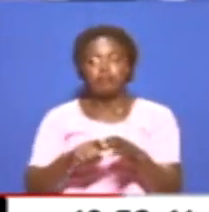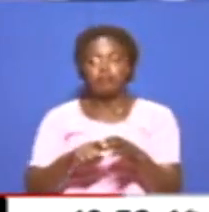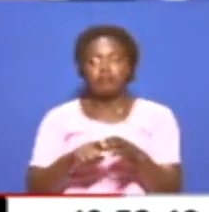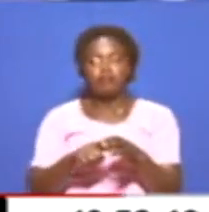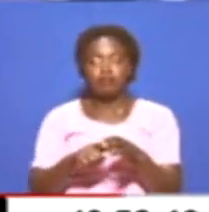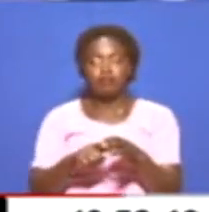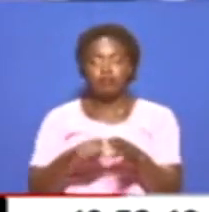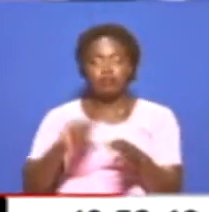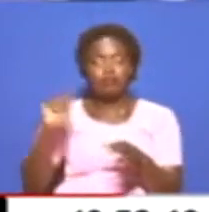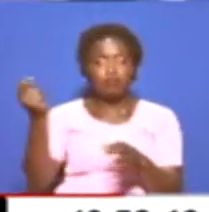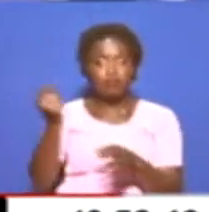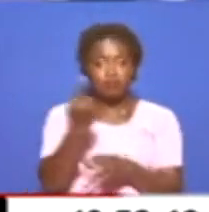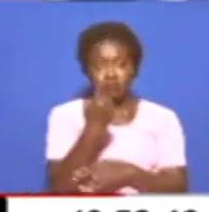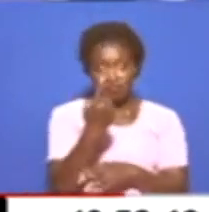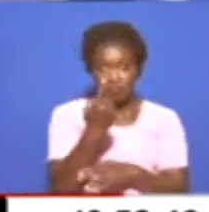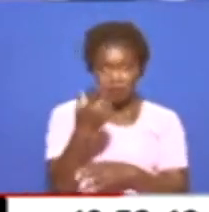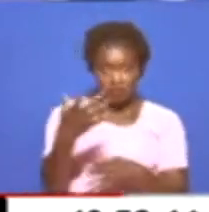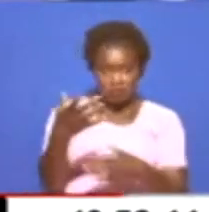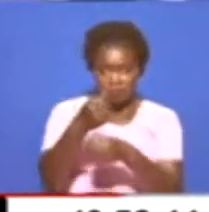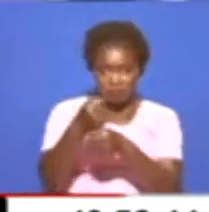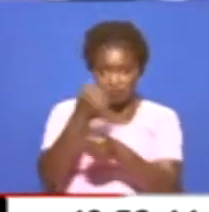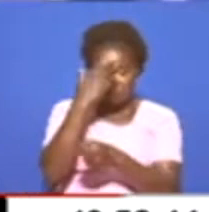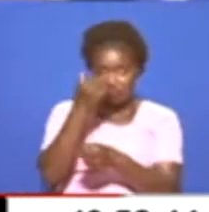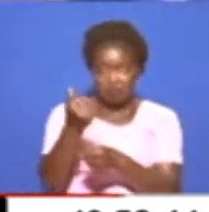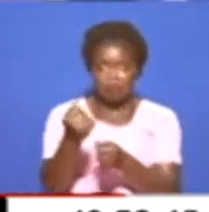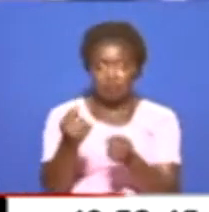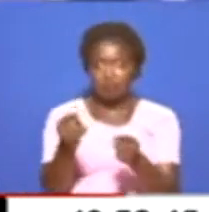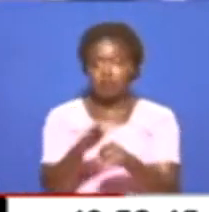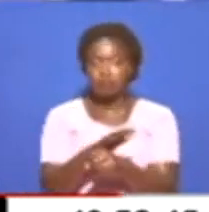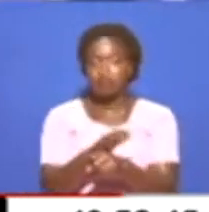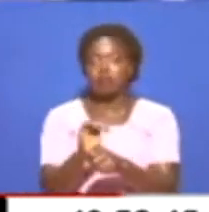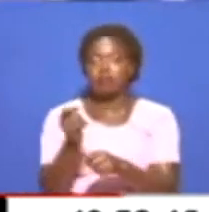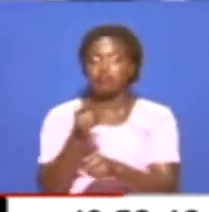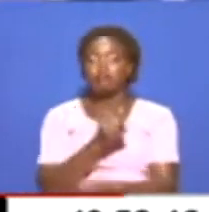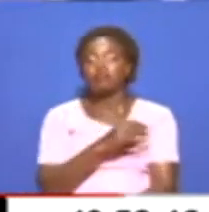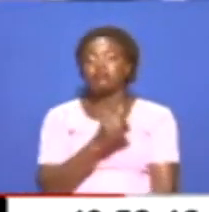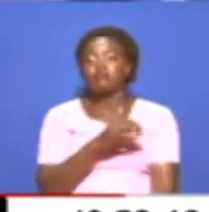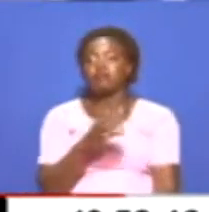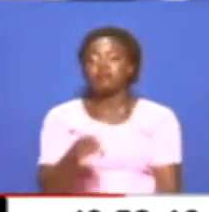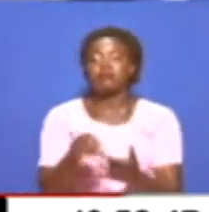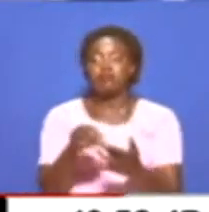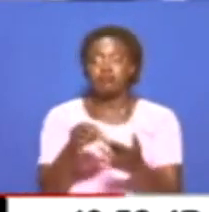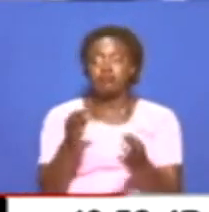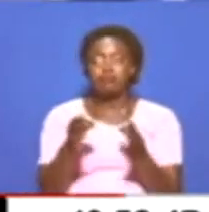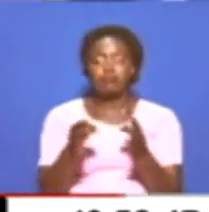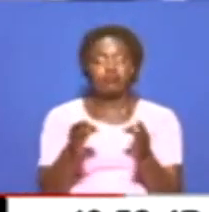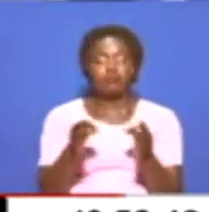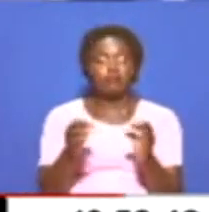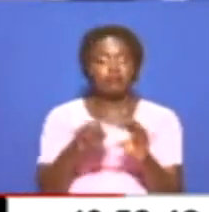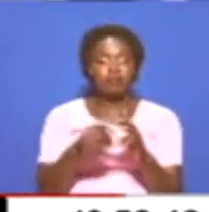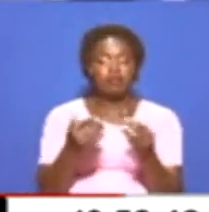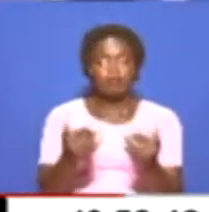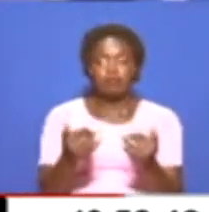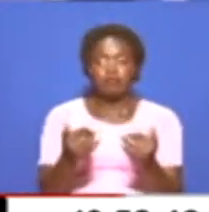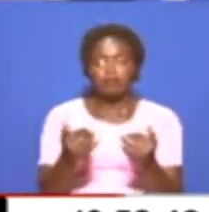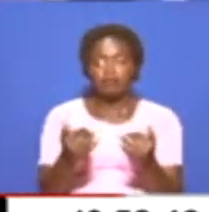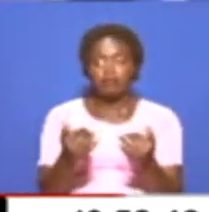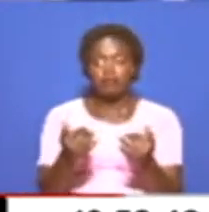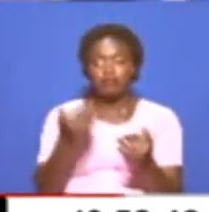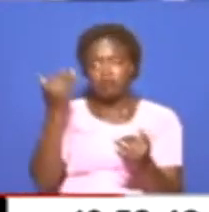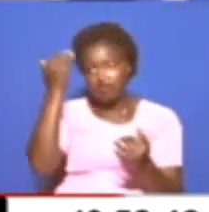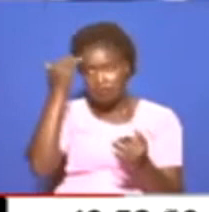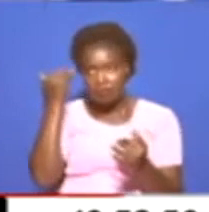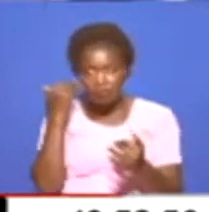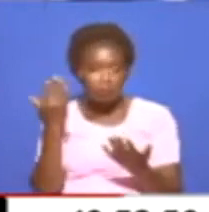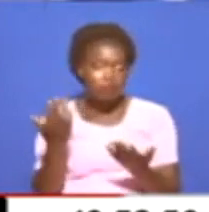Kenya Kwanza Alliance. Mm-hmm. Because the majority of Kenyans are afraid, especially politicians, that if I join them now, I'll be taken to court, I'll be